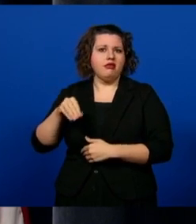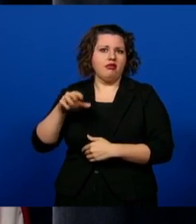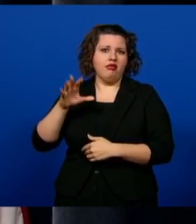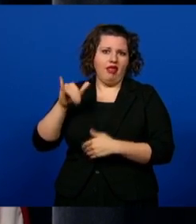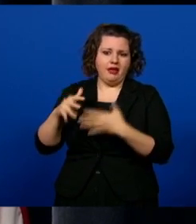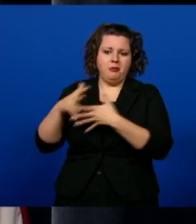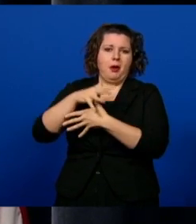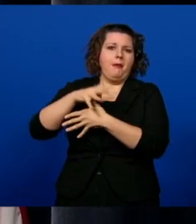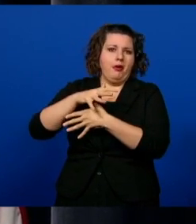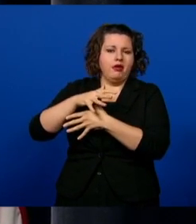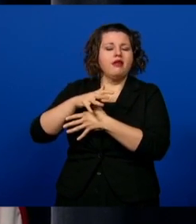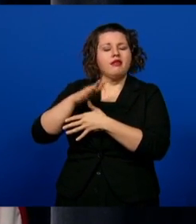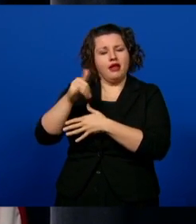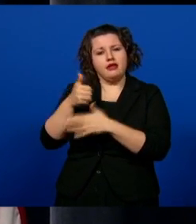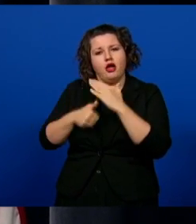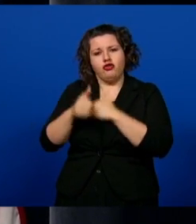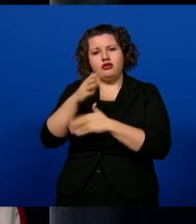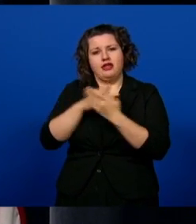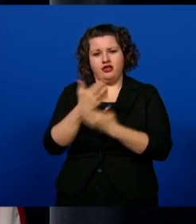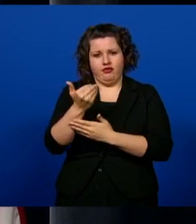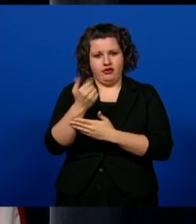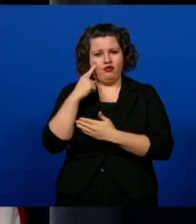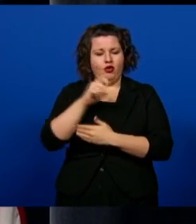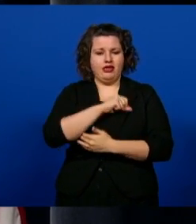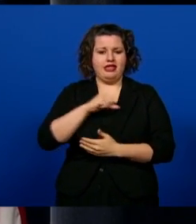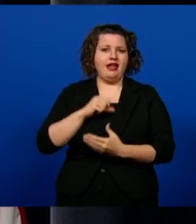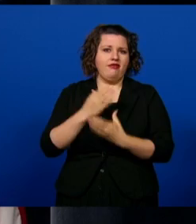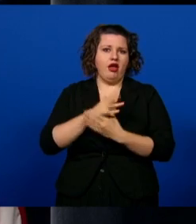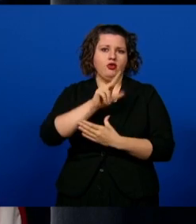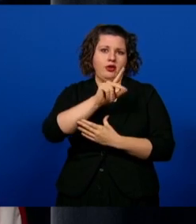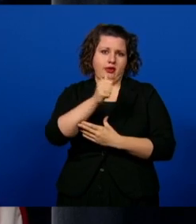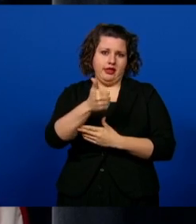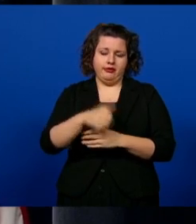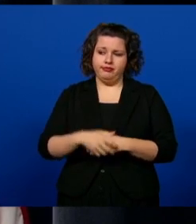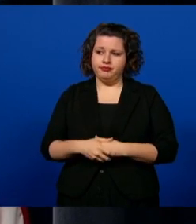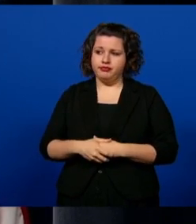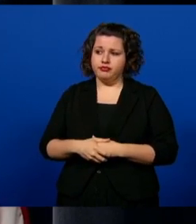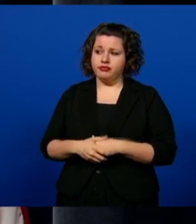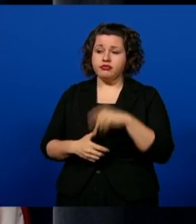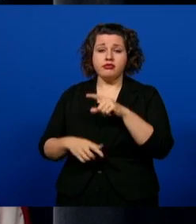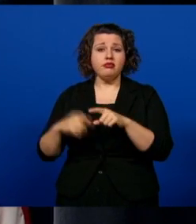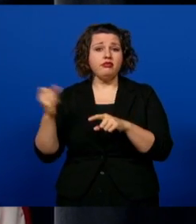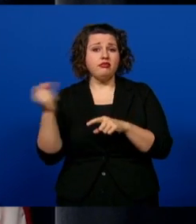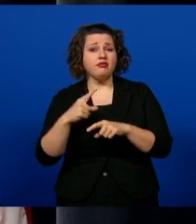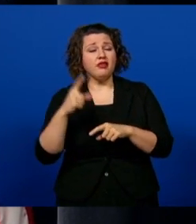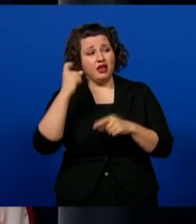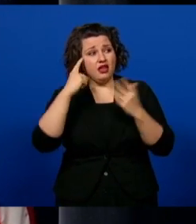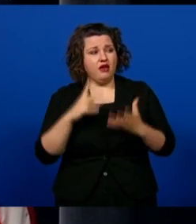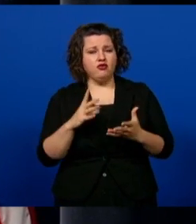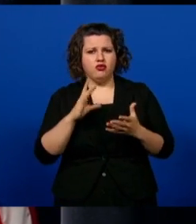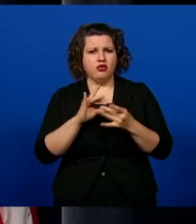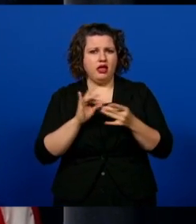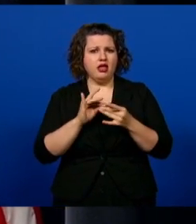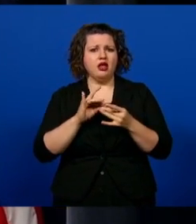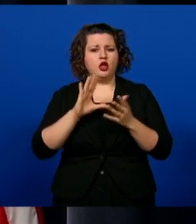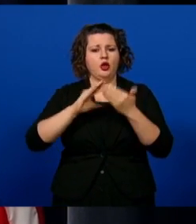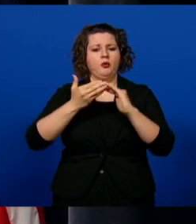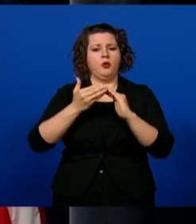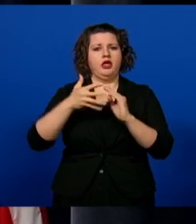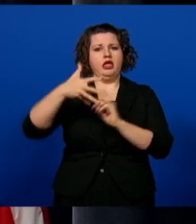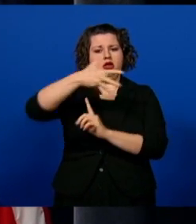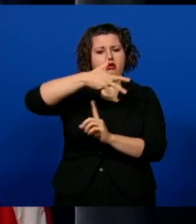would fall within the guidance of Section 15 of Senate File 2310. Director Lebo, the governor mentioned community